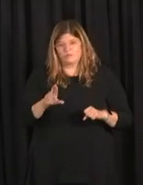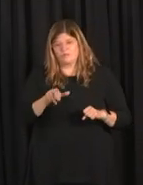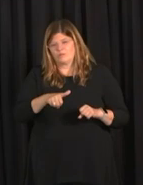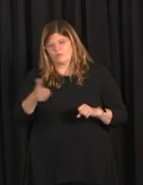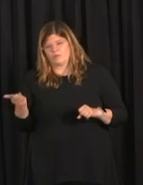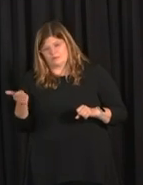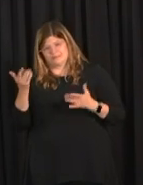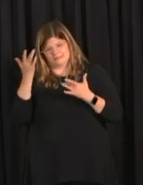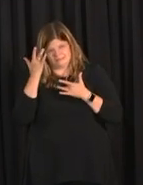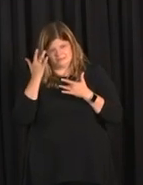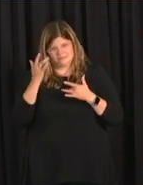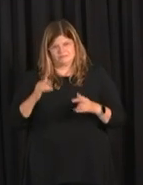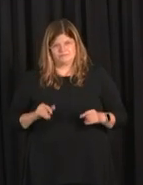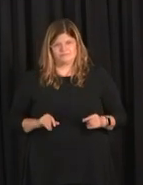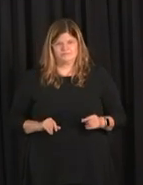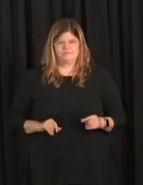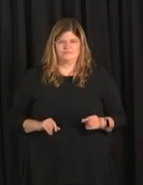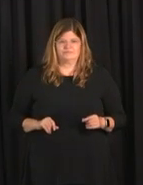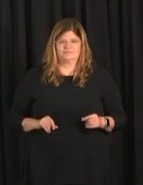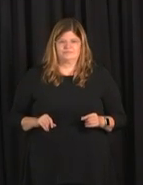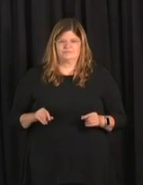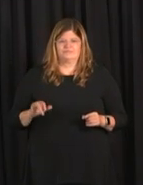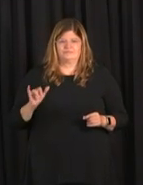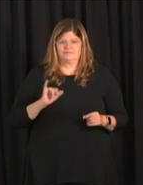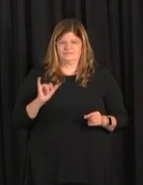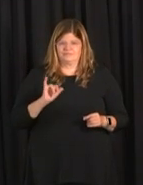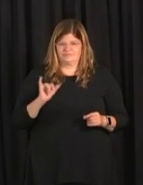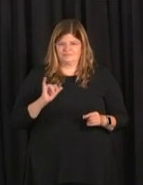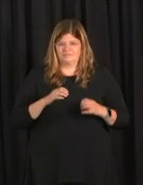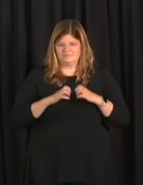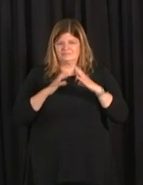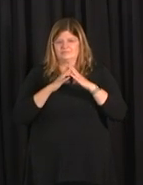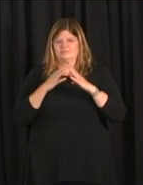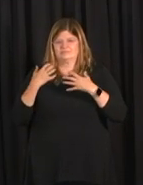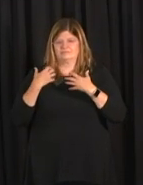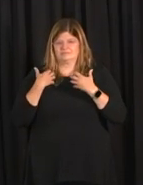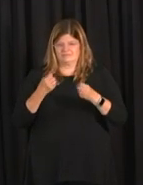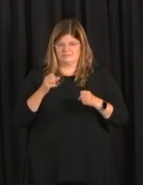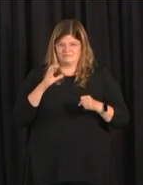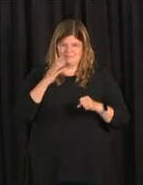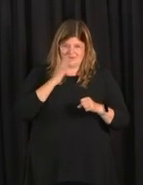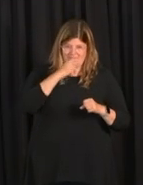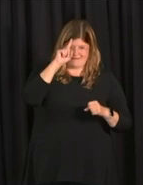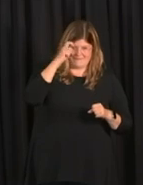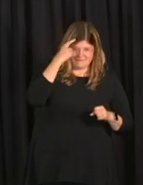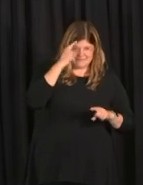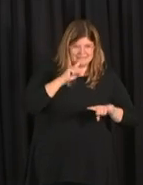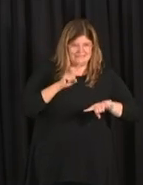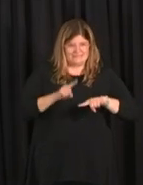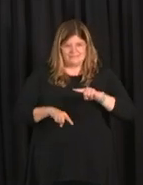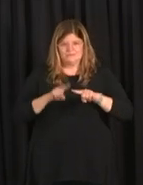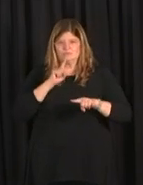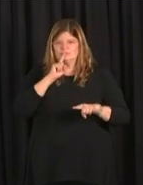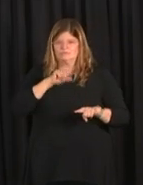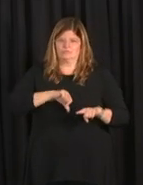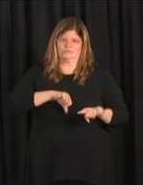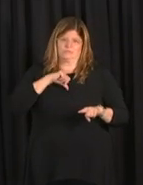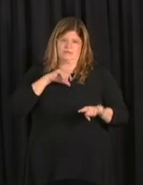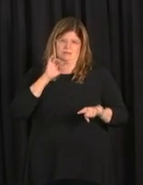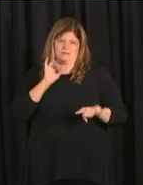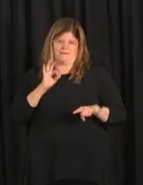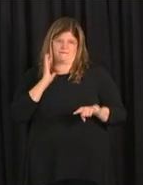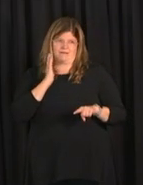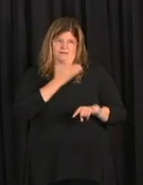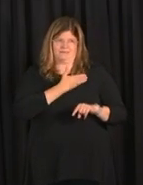other illnesses. We've also built some resilience in our government. I couldn't be prouder of the people that